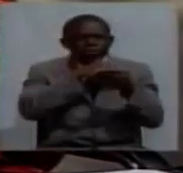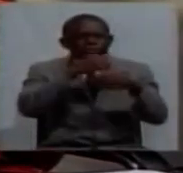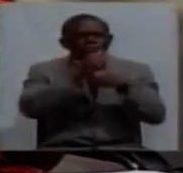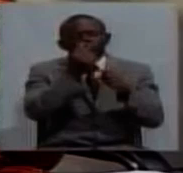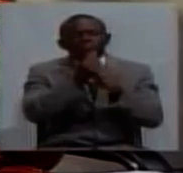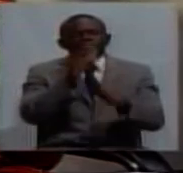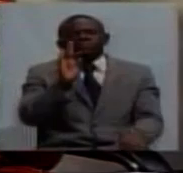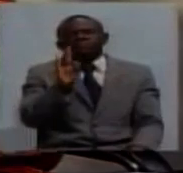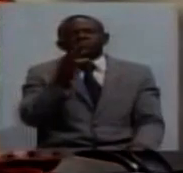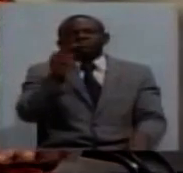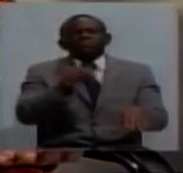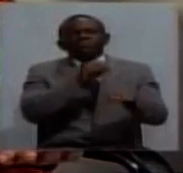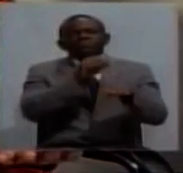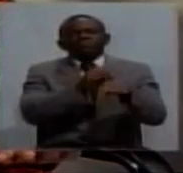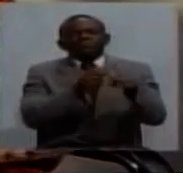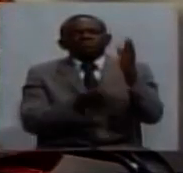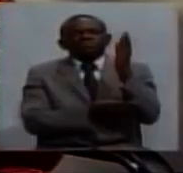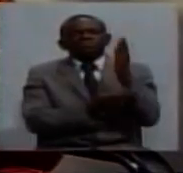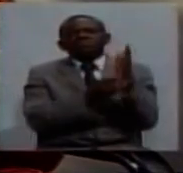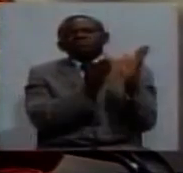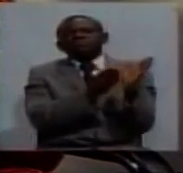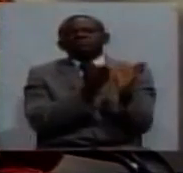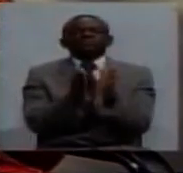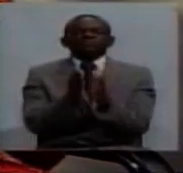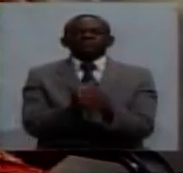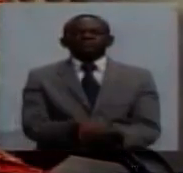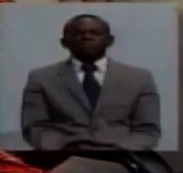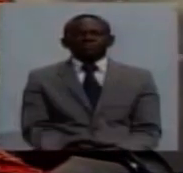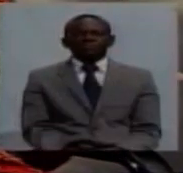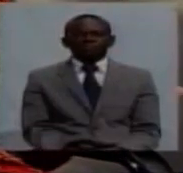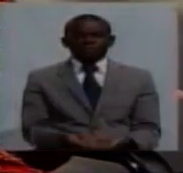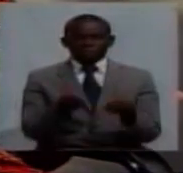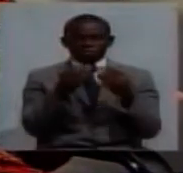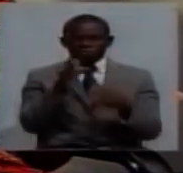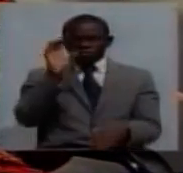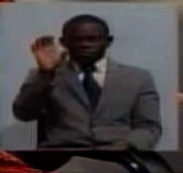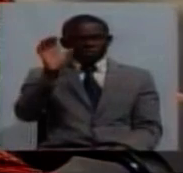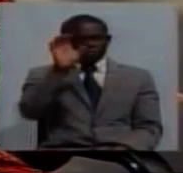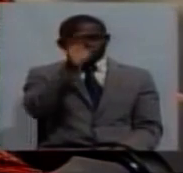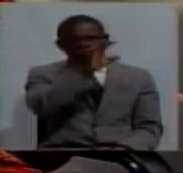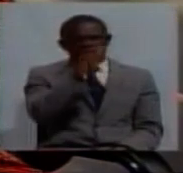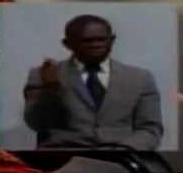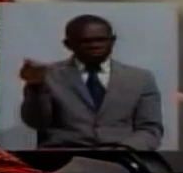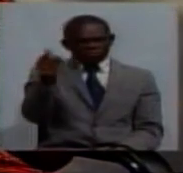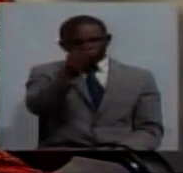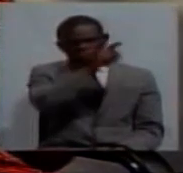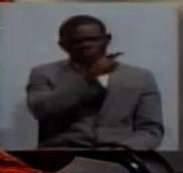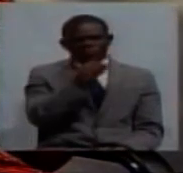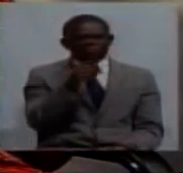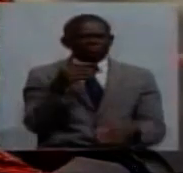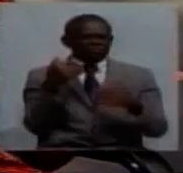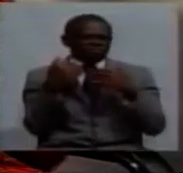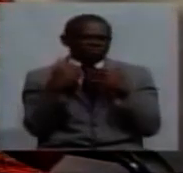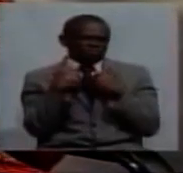of a lot of provinces having what they're calling either a symposium or, you know, an